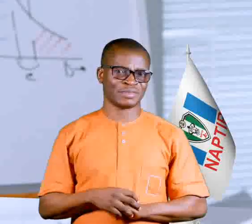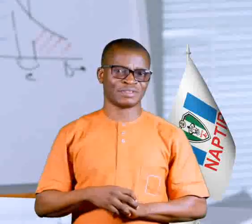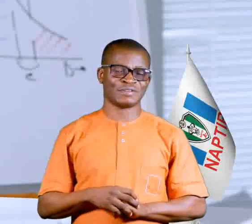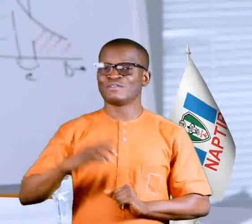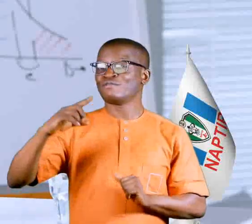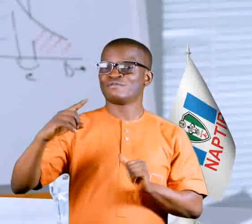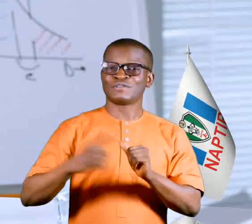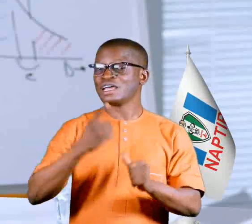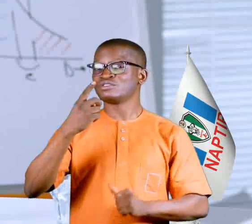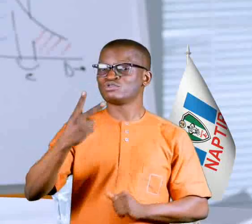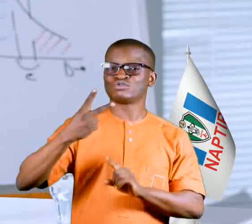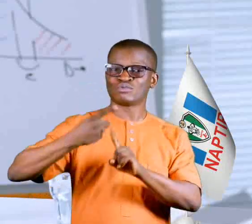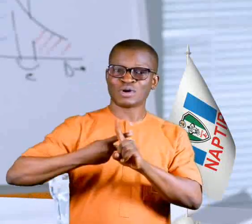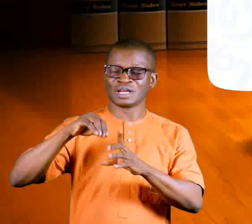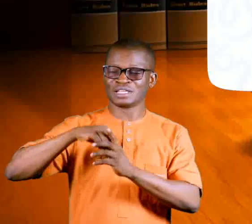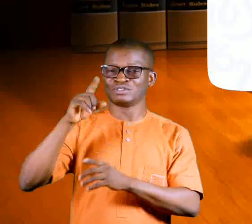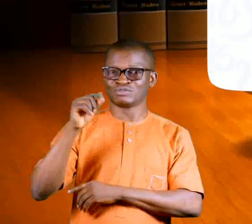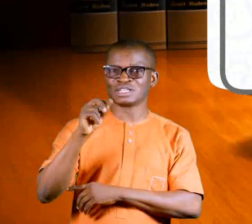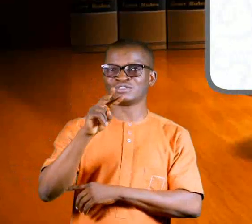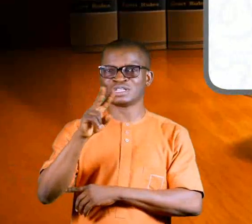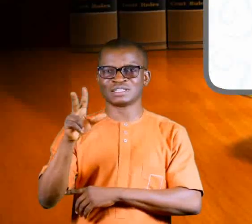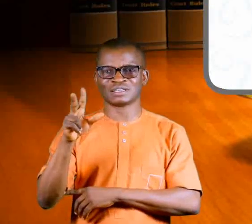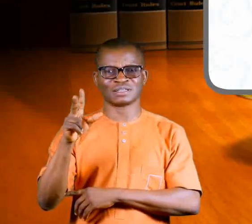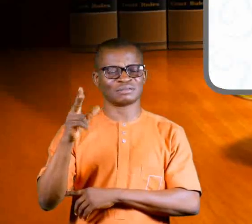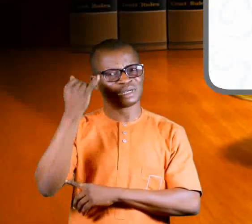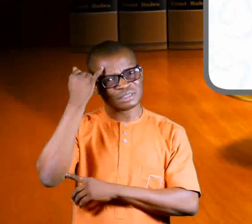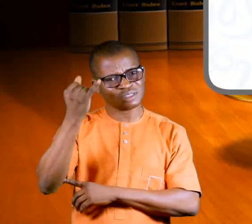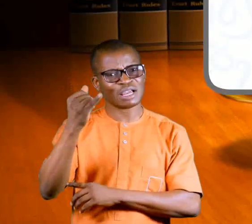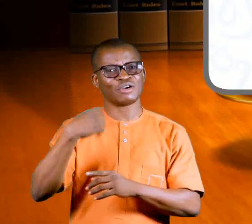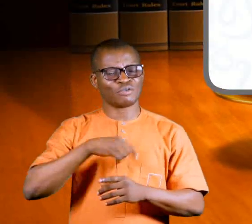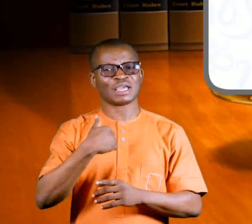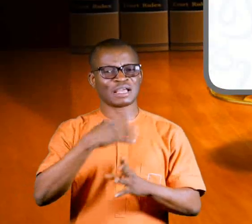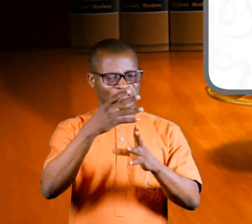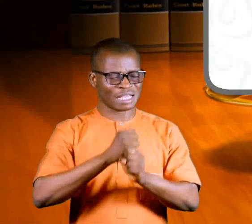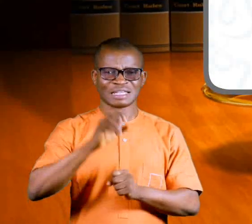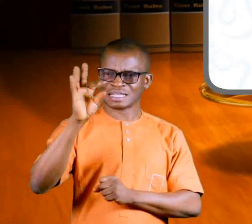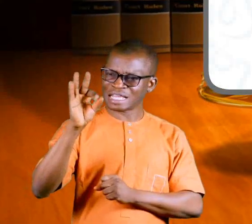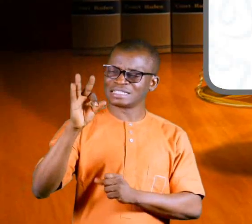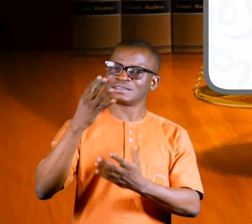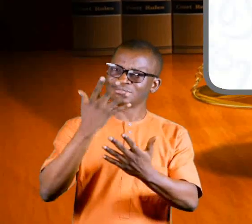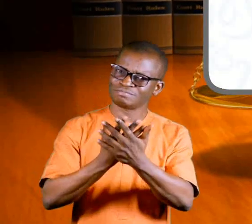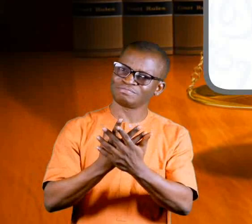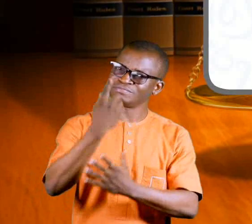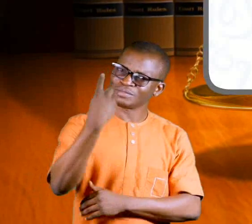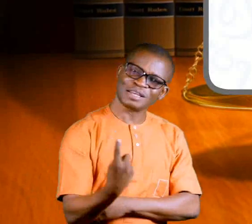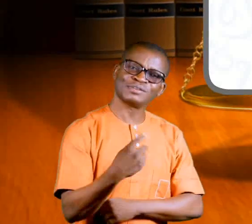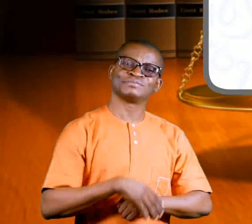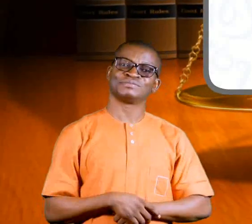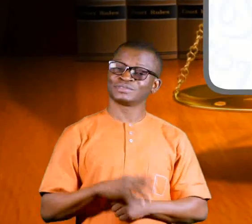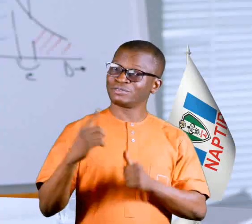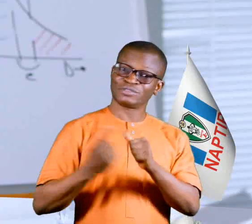Within the first 2 months in 2023, the agency has secured 19 convictions, which is a plus.